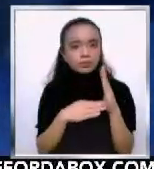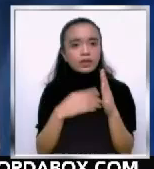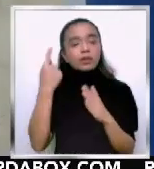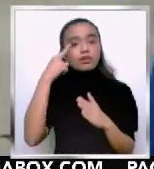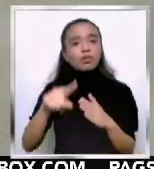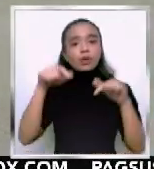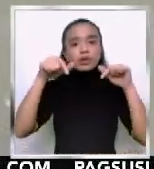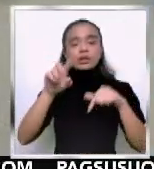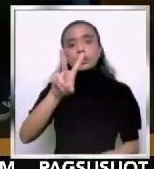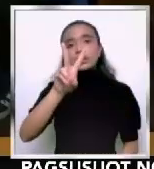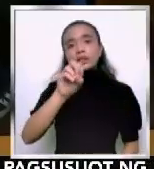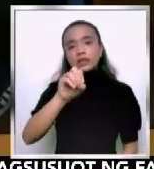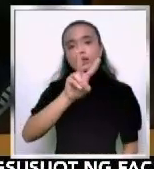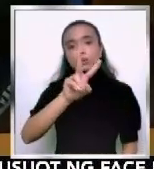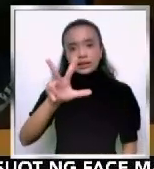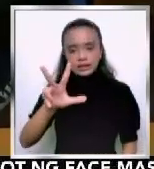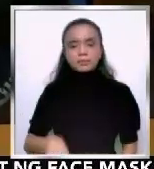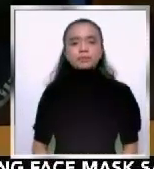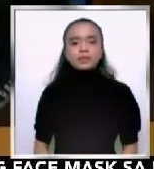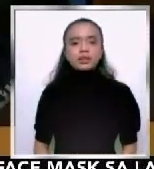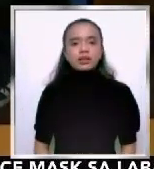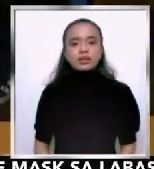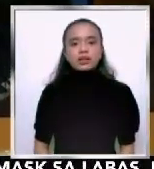of 2023. Likewise, we have an